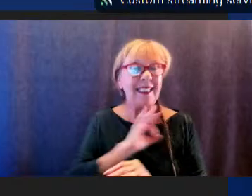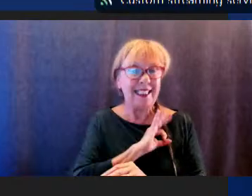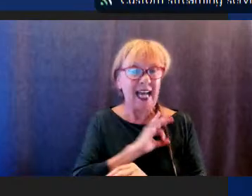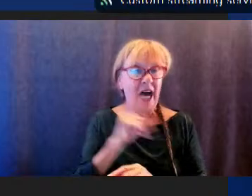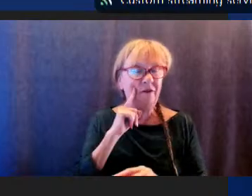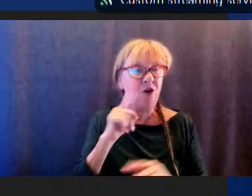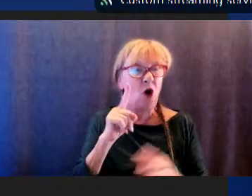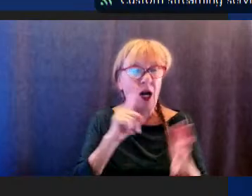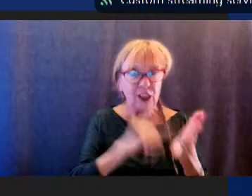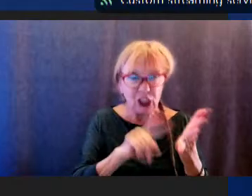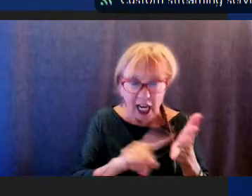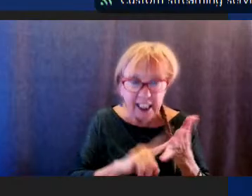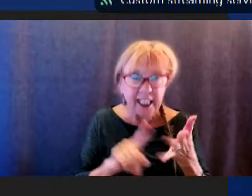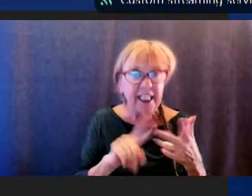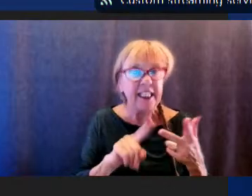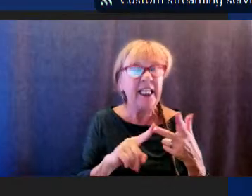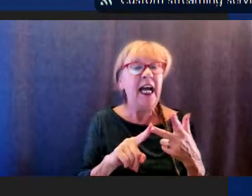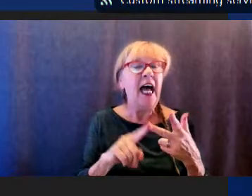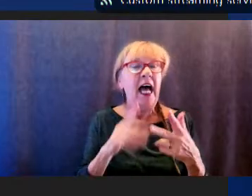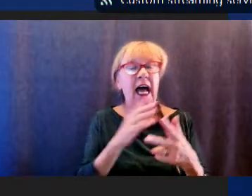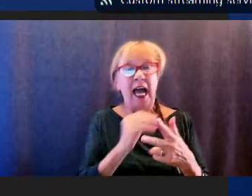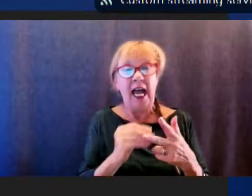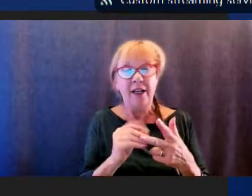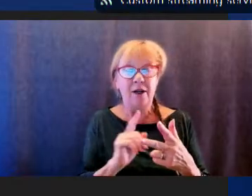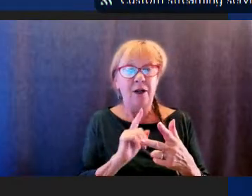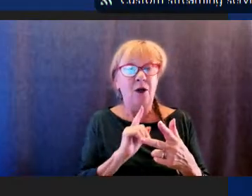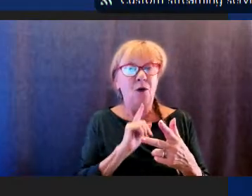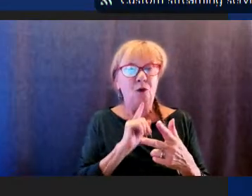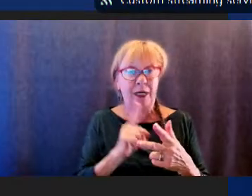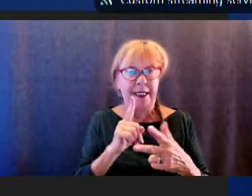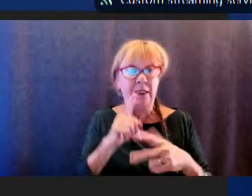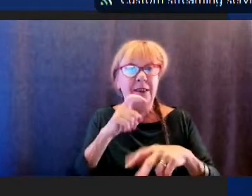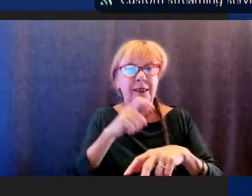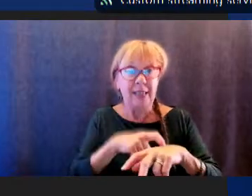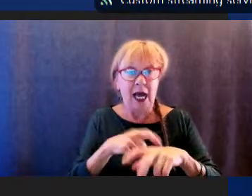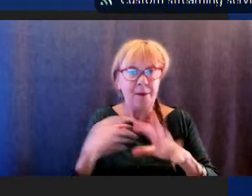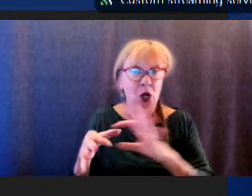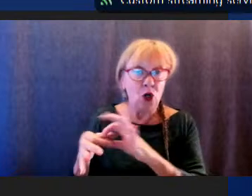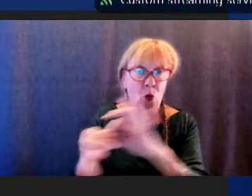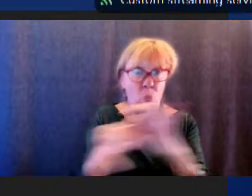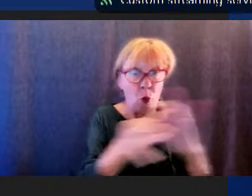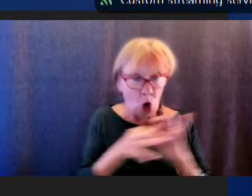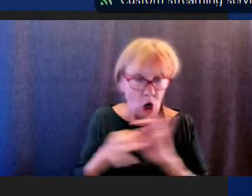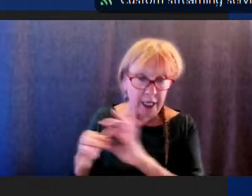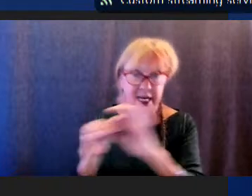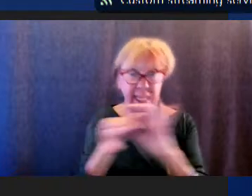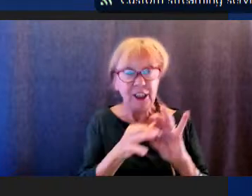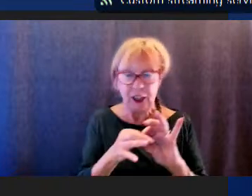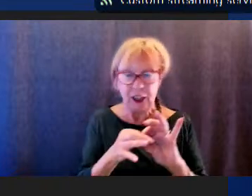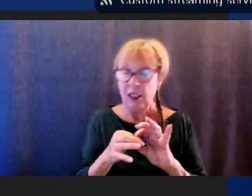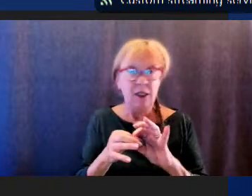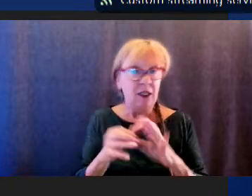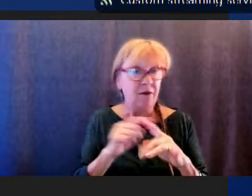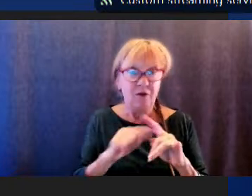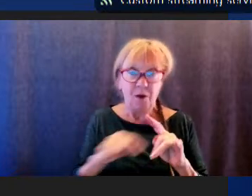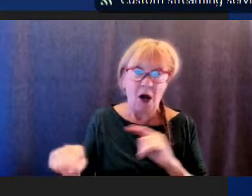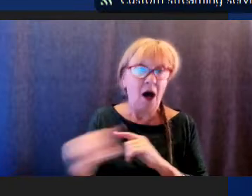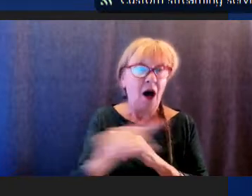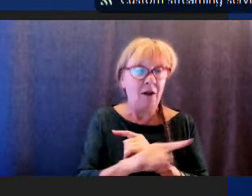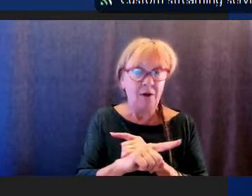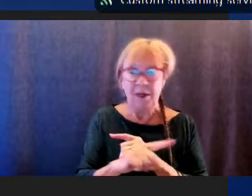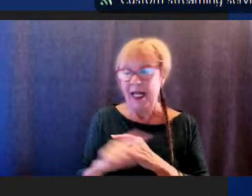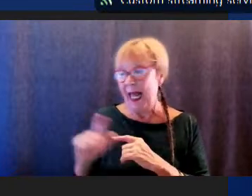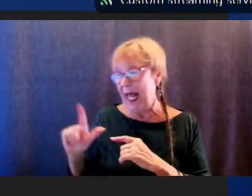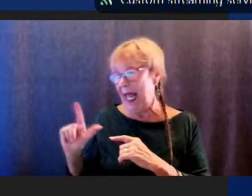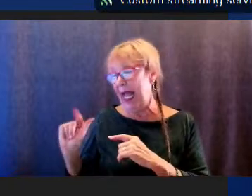for inspections, and real-time coordination across the utilities for restoration. Unlike the city of